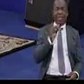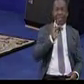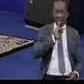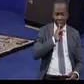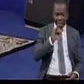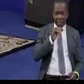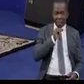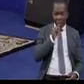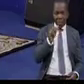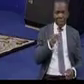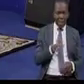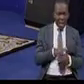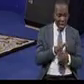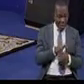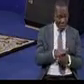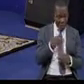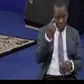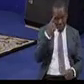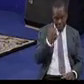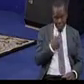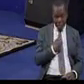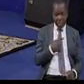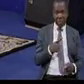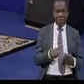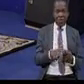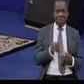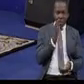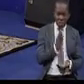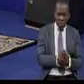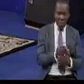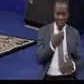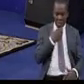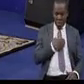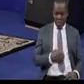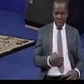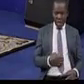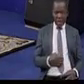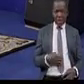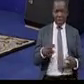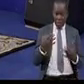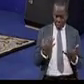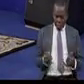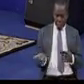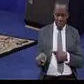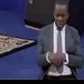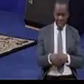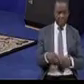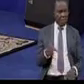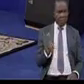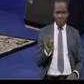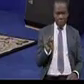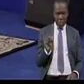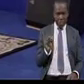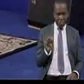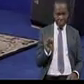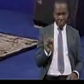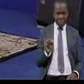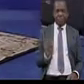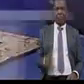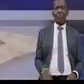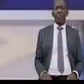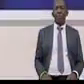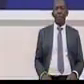to assuage and temper and remove the hunger I feel today. The faith